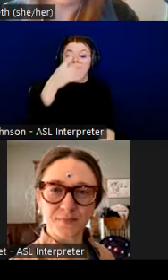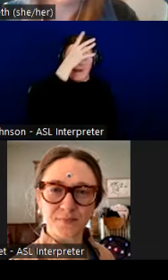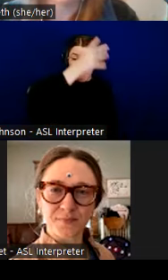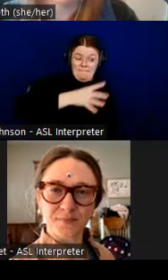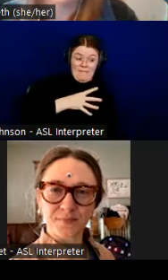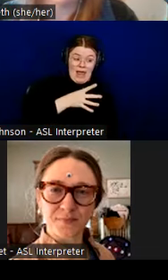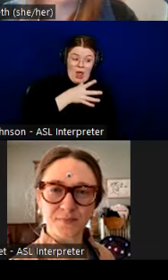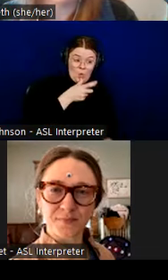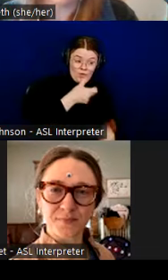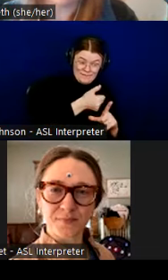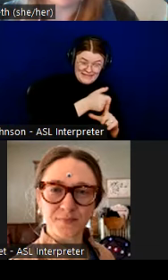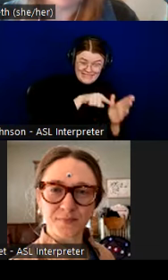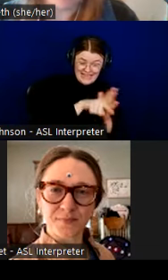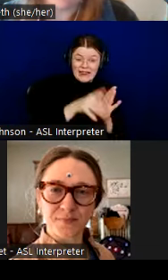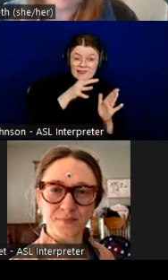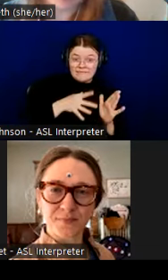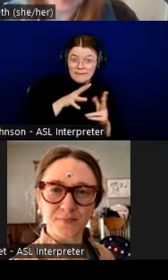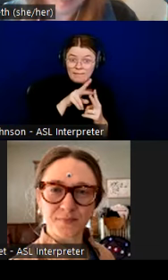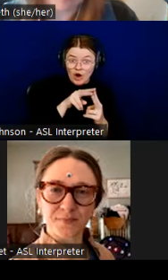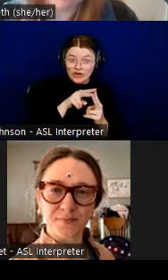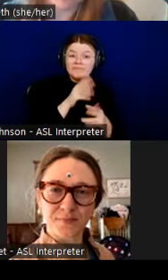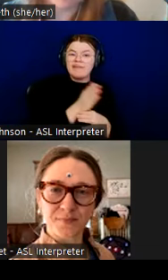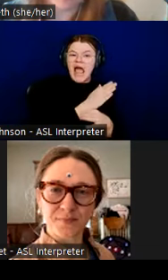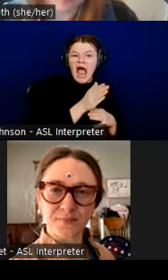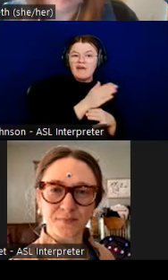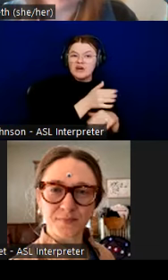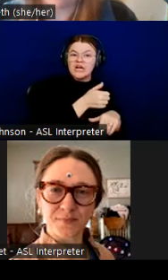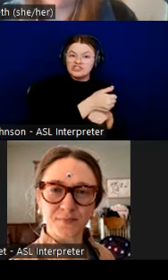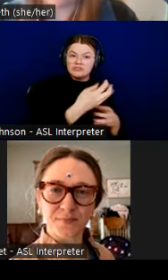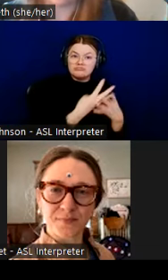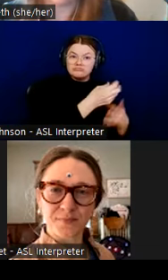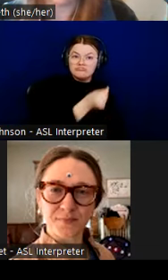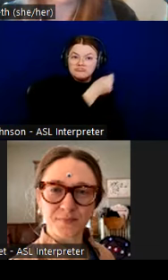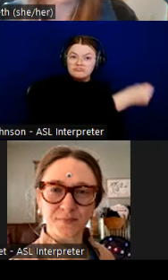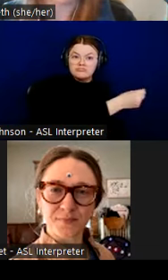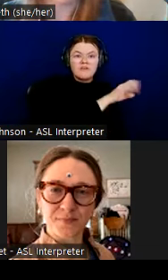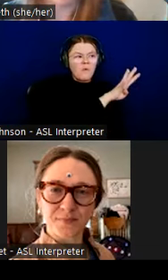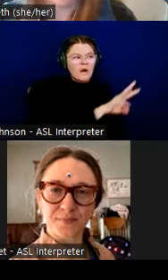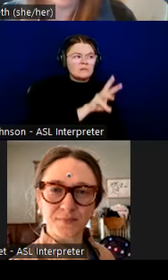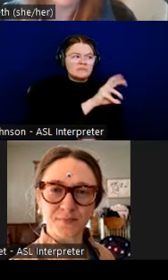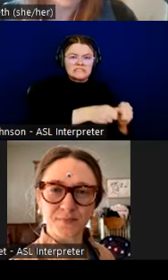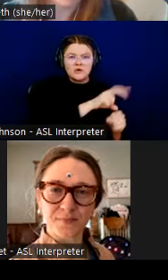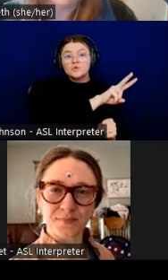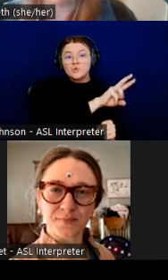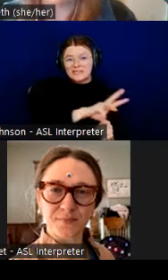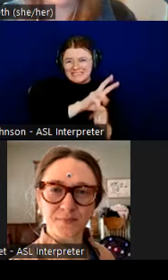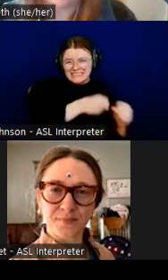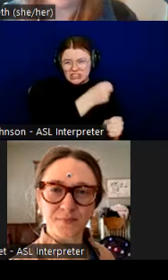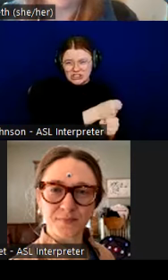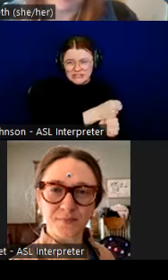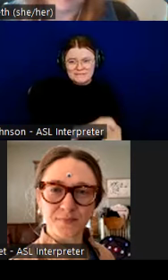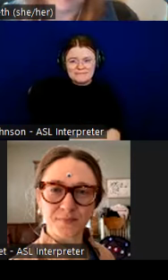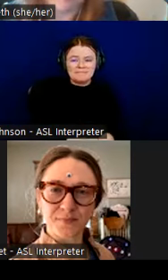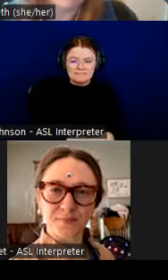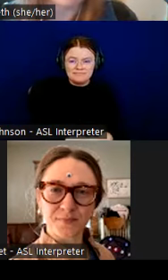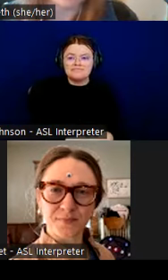female partner is 2 to 6 years. The average man who kills a female intimate partner walks out